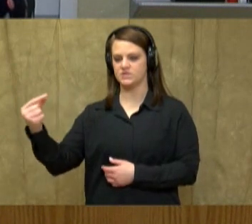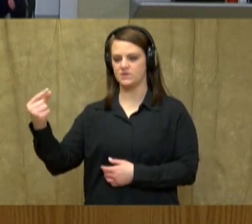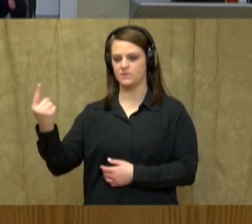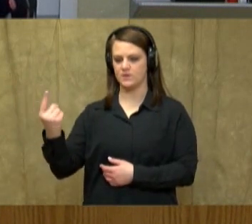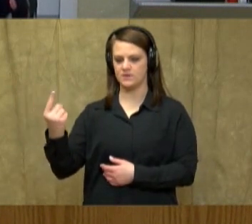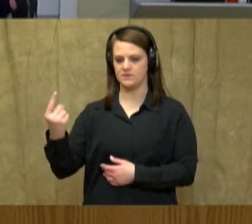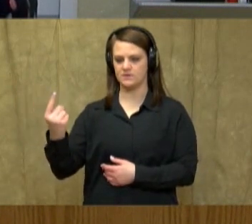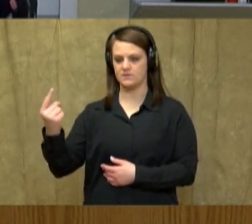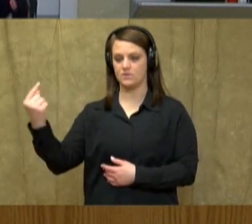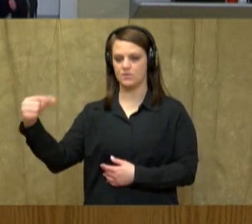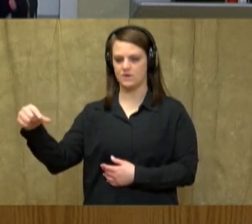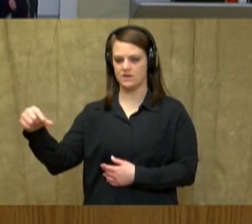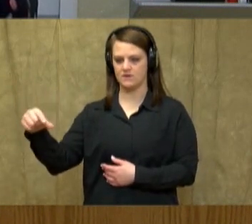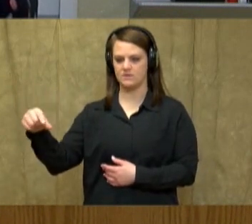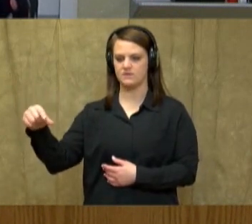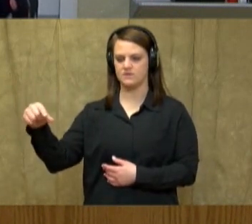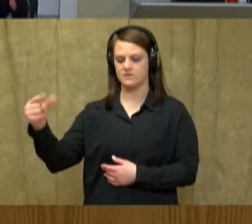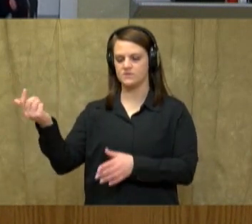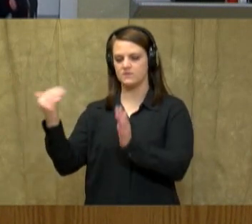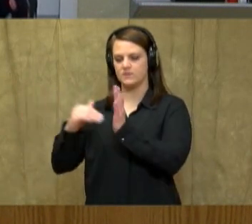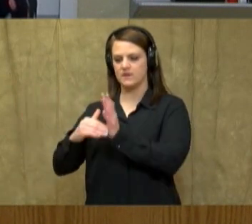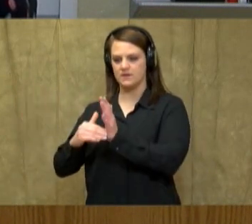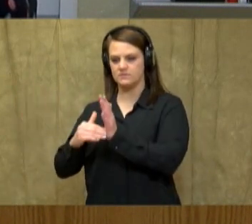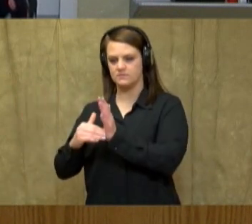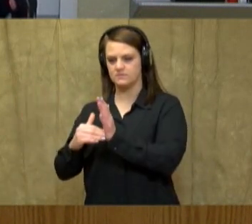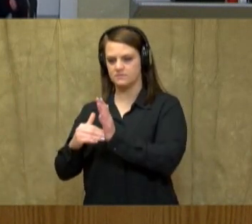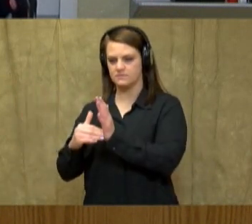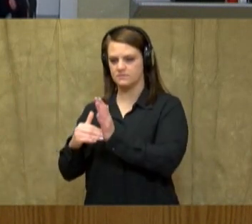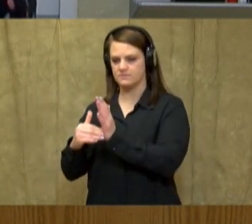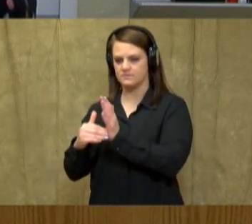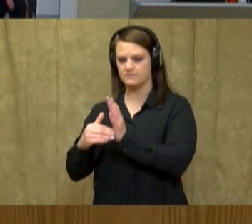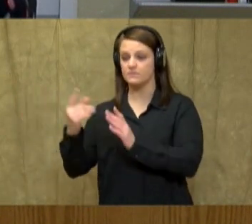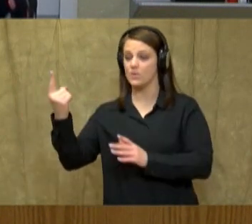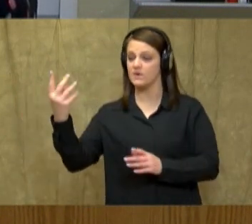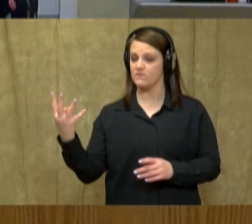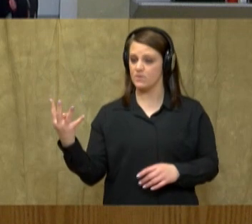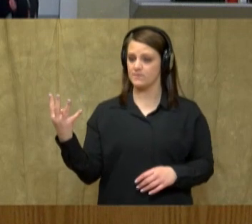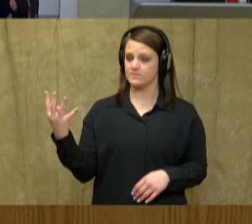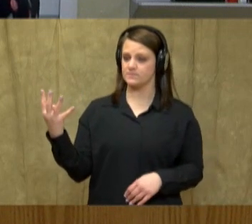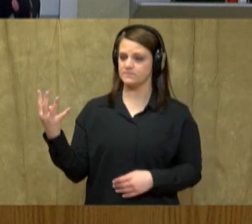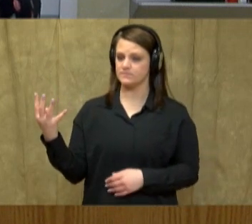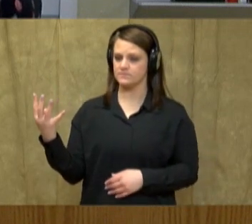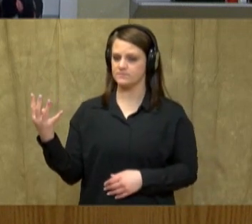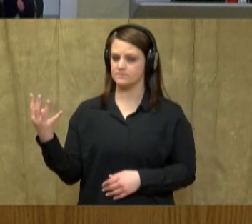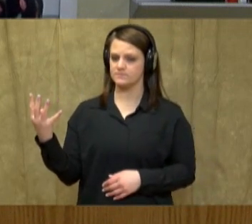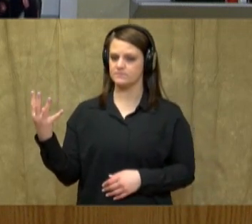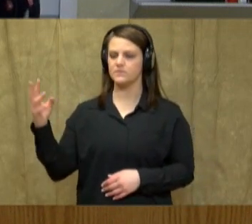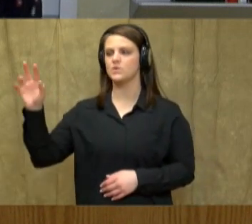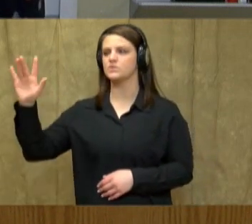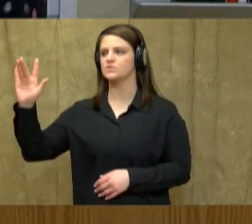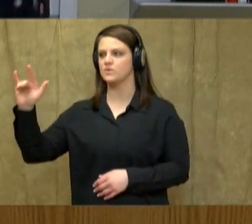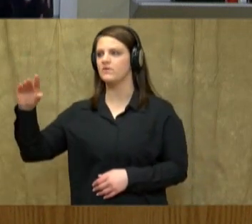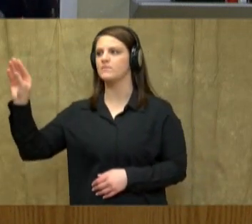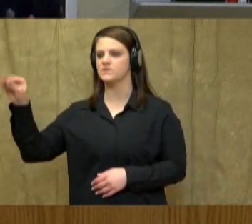which is green. So again, 1 out of 4, or